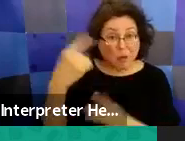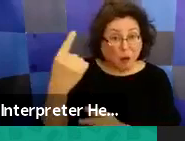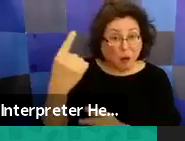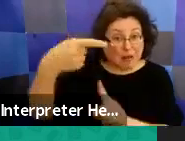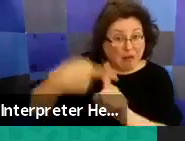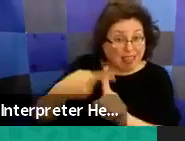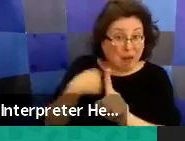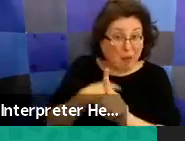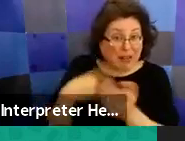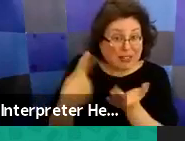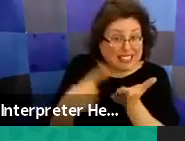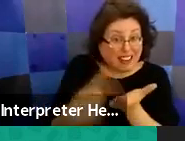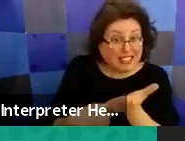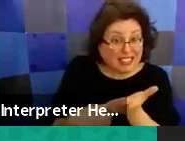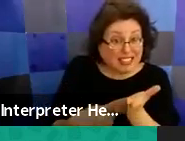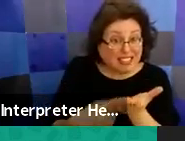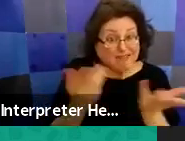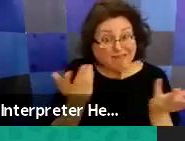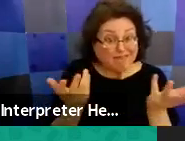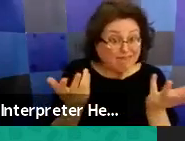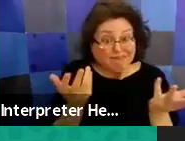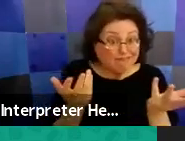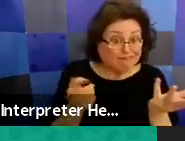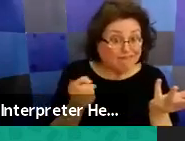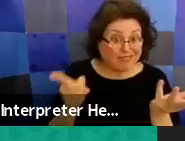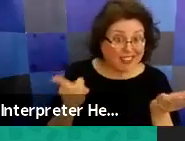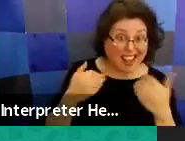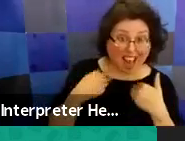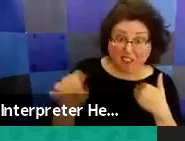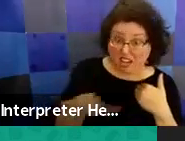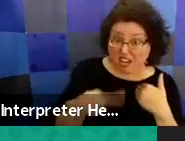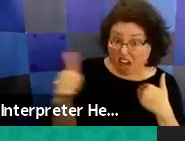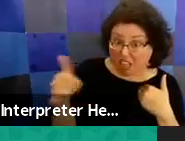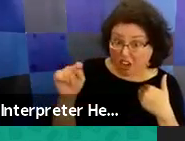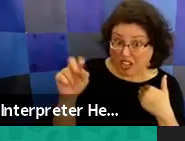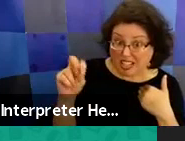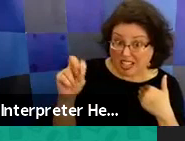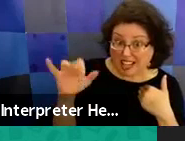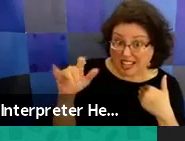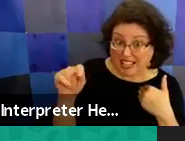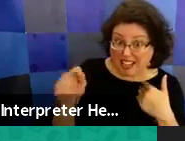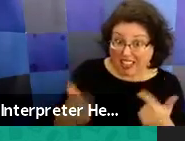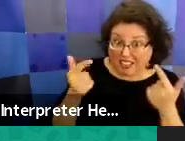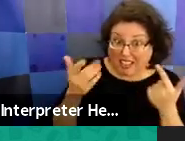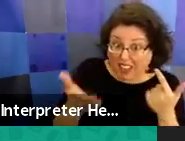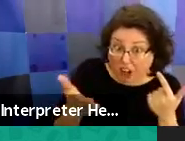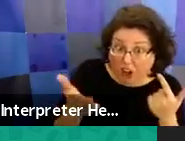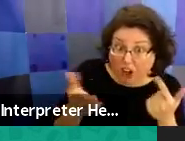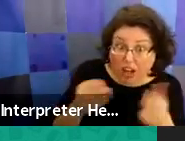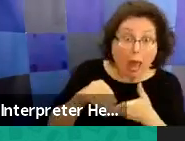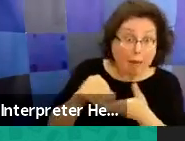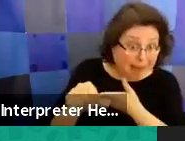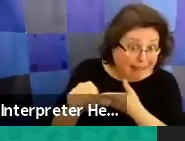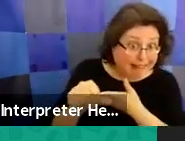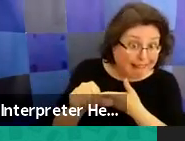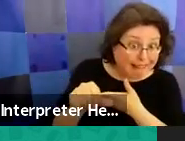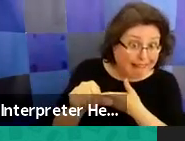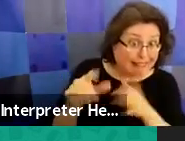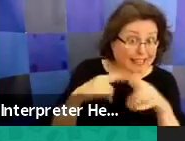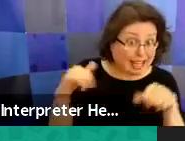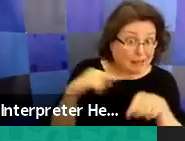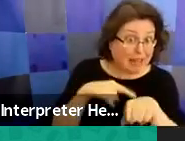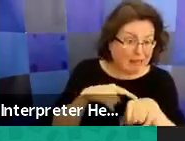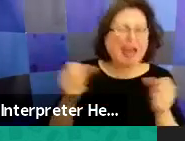discussing, whether or not there was another tenant who is living in the unit and paying rent for that time, how